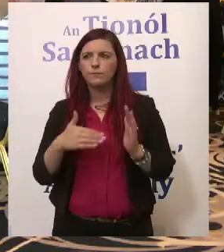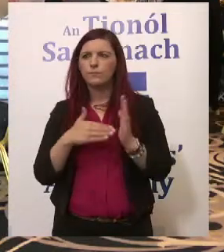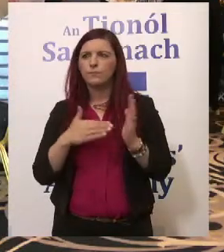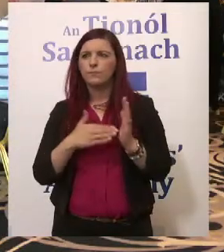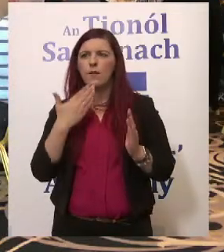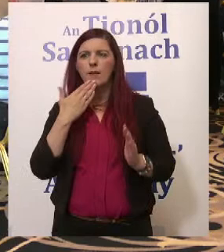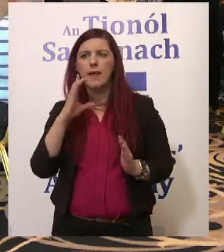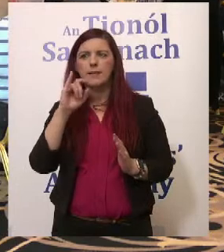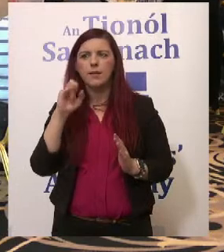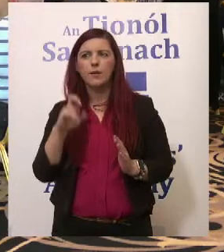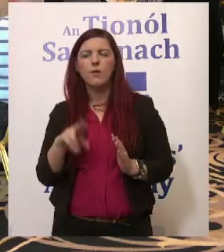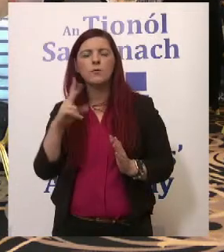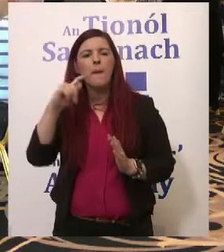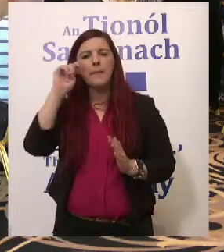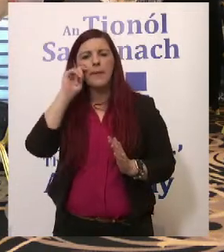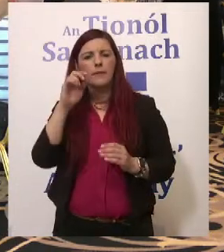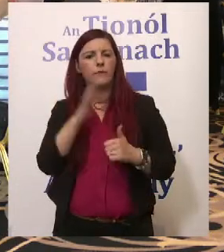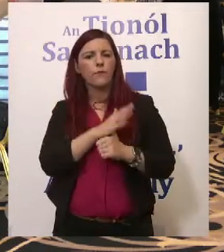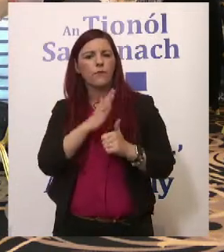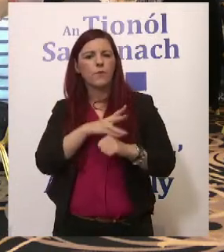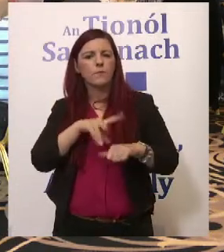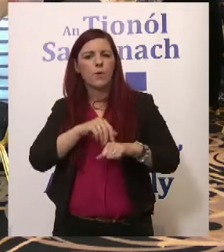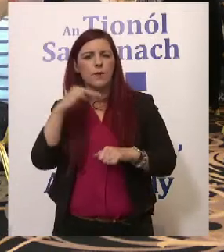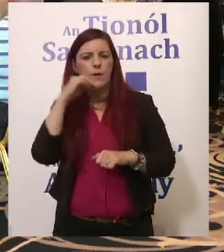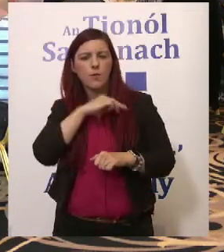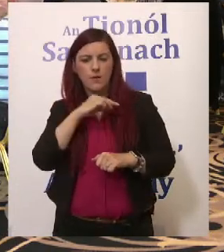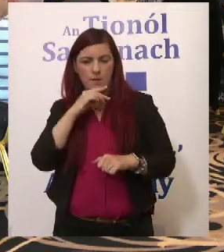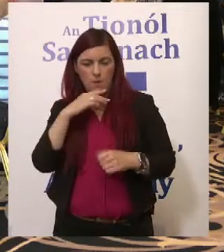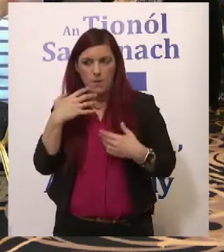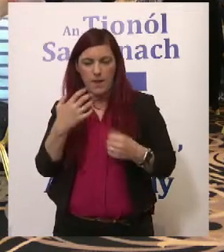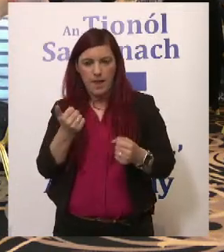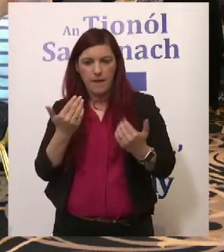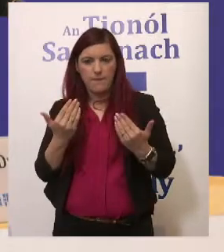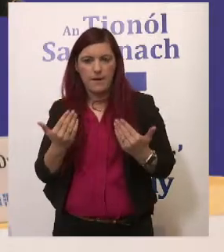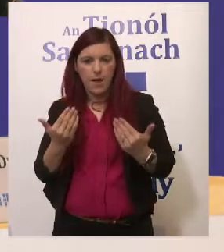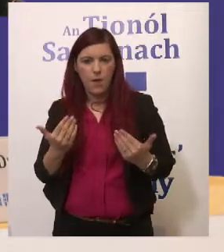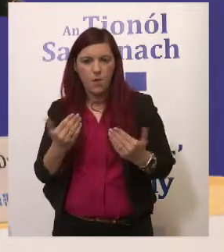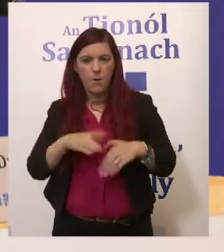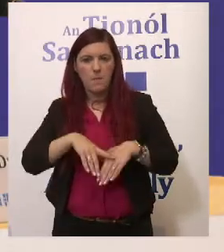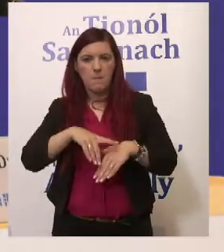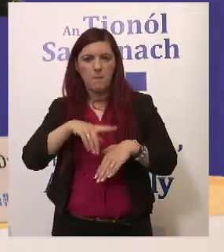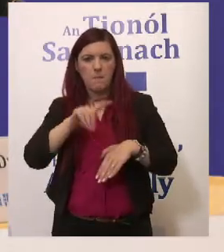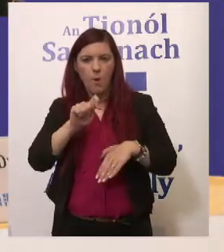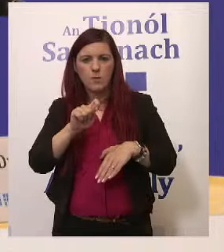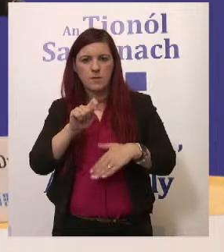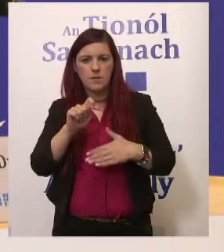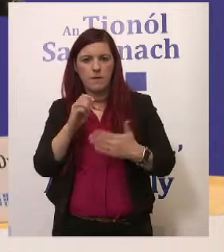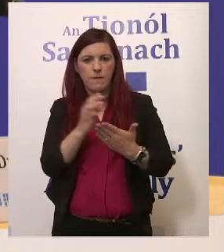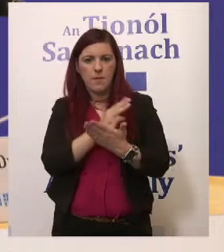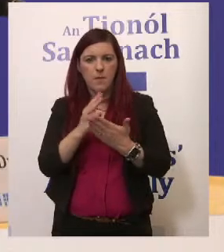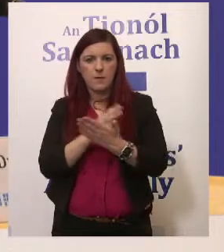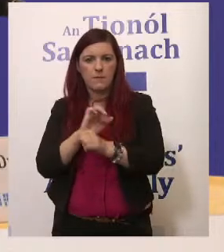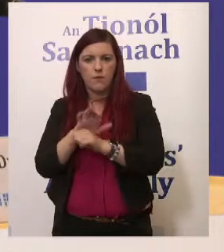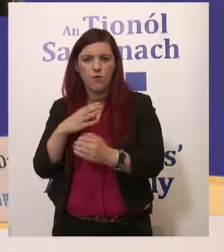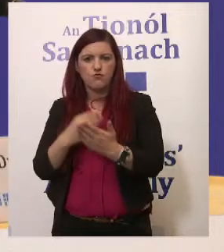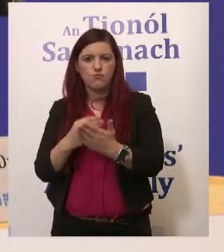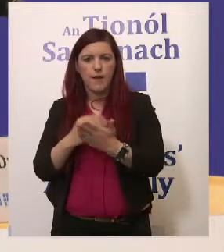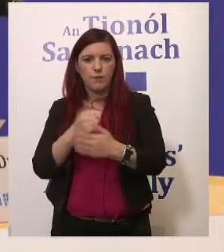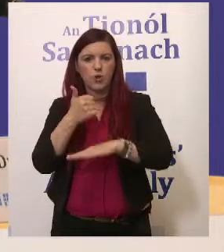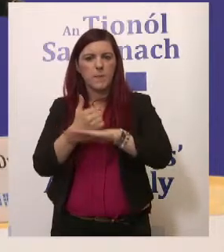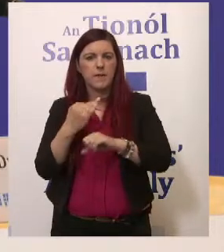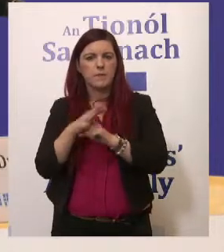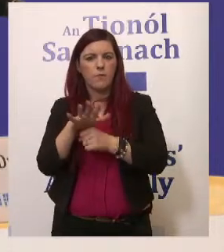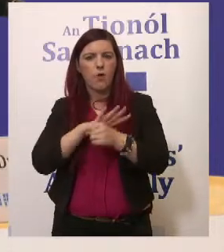say is that we actually now have most of the major components of a revenue base for local